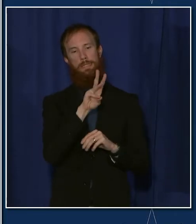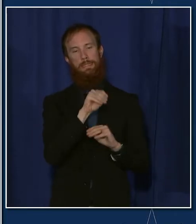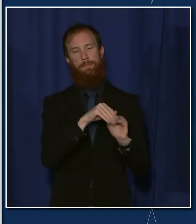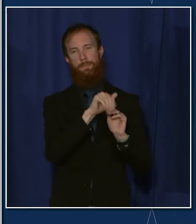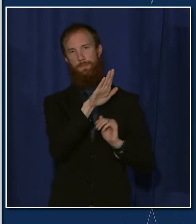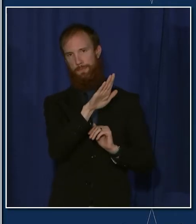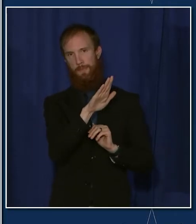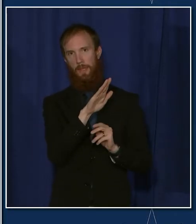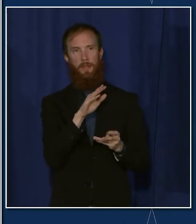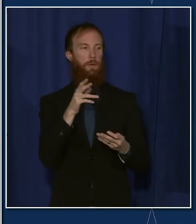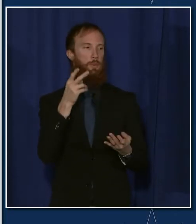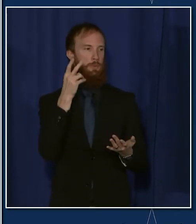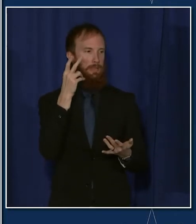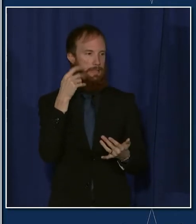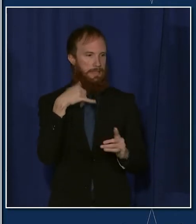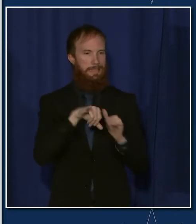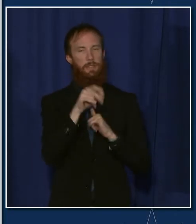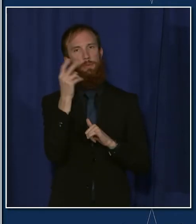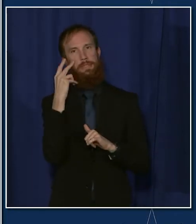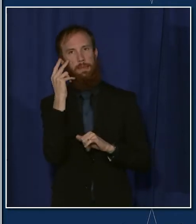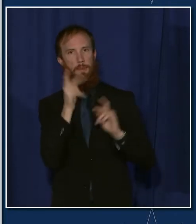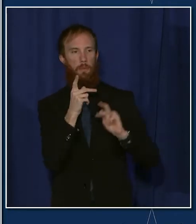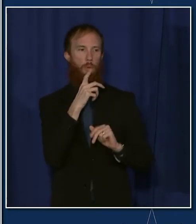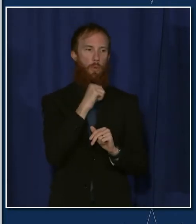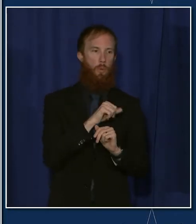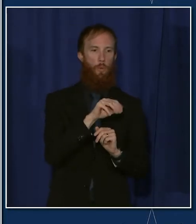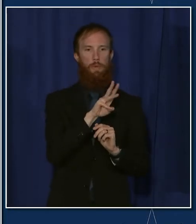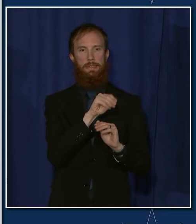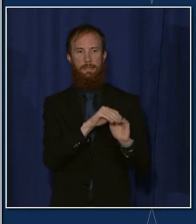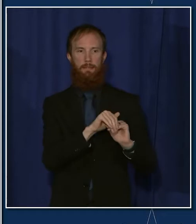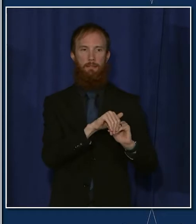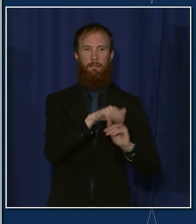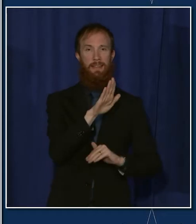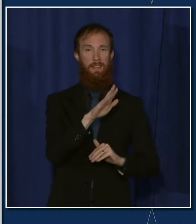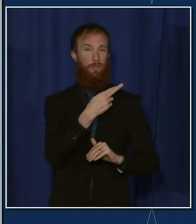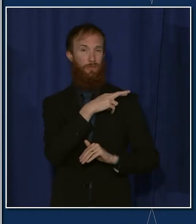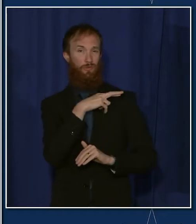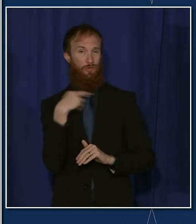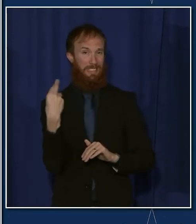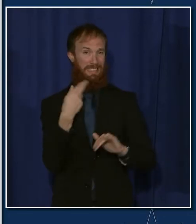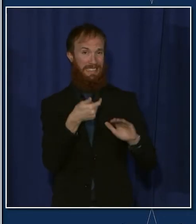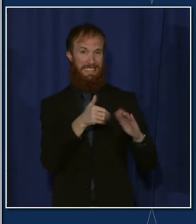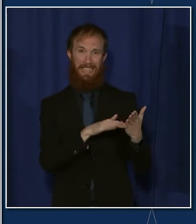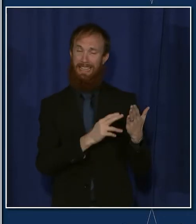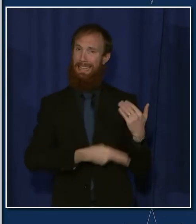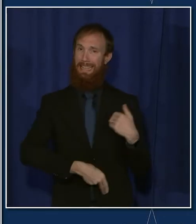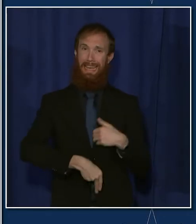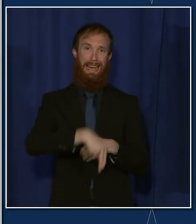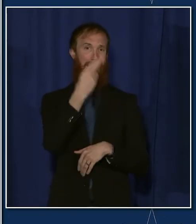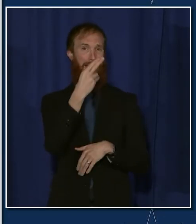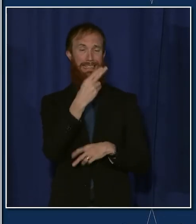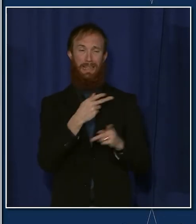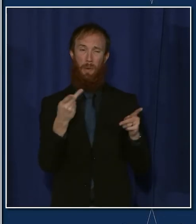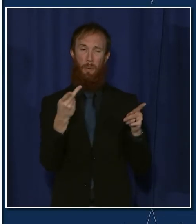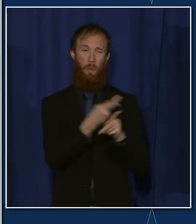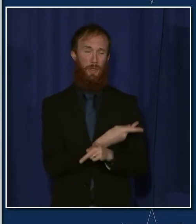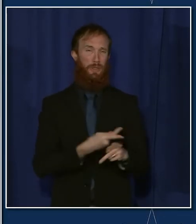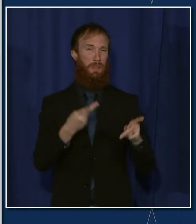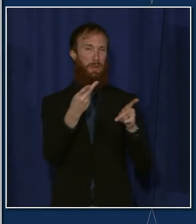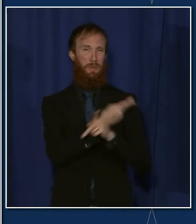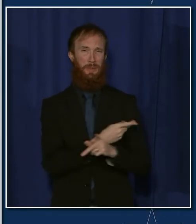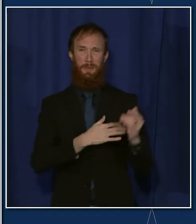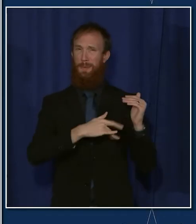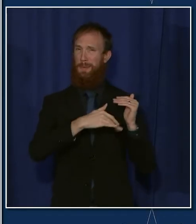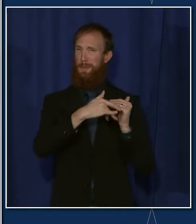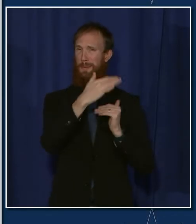have older, unvaccinated Chicagoans, the risk is very, very high and getting higher for those severe